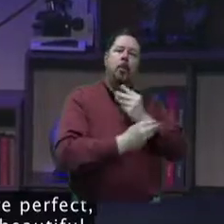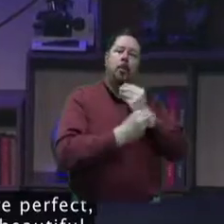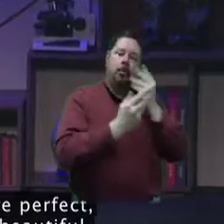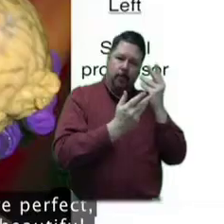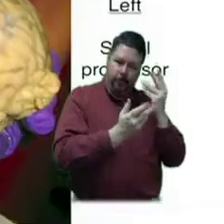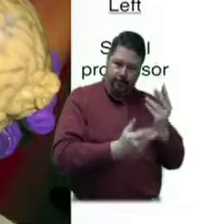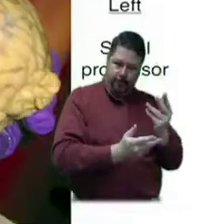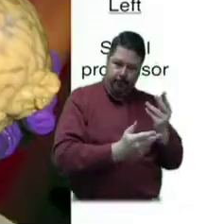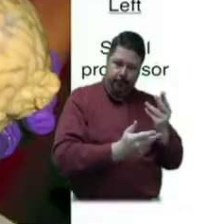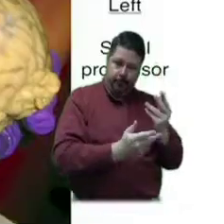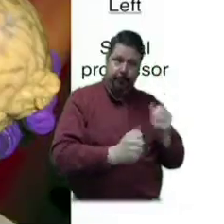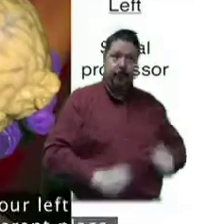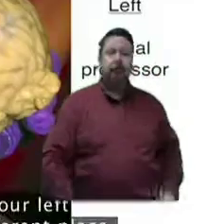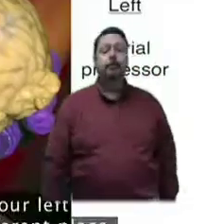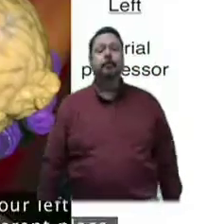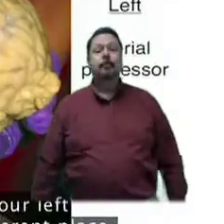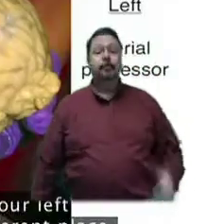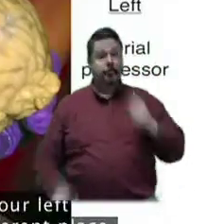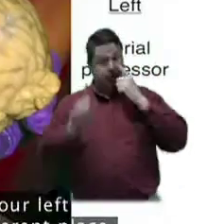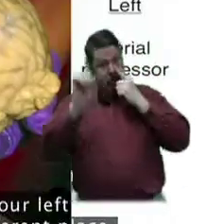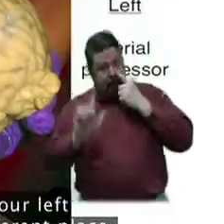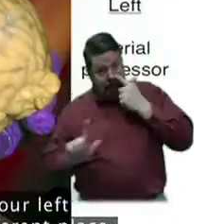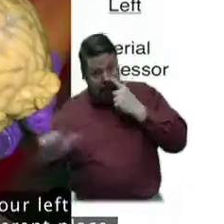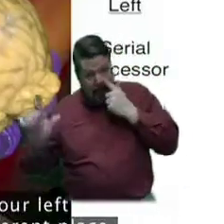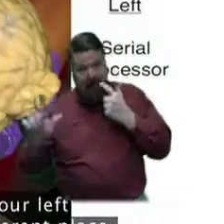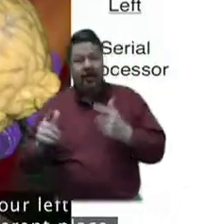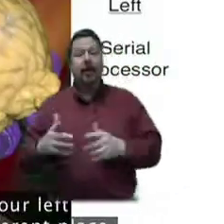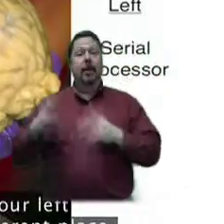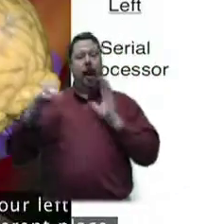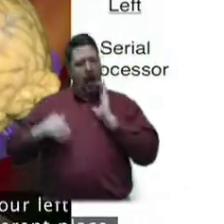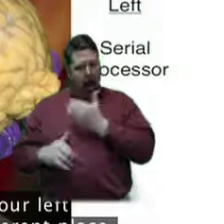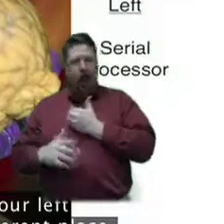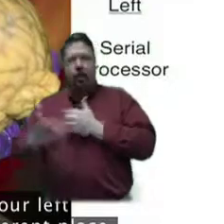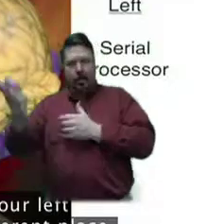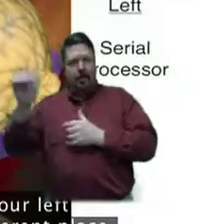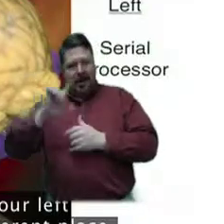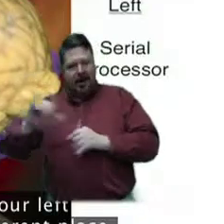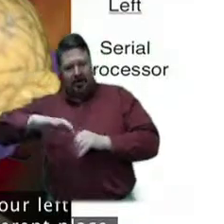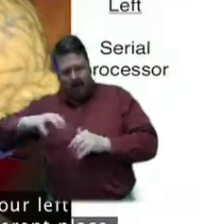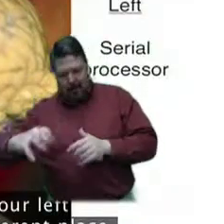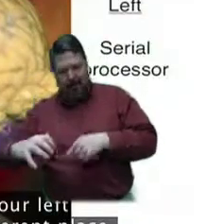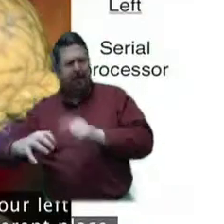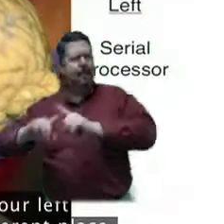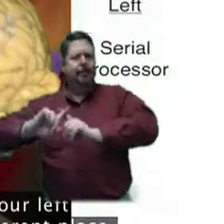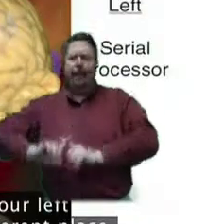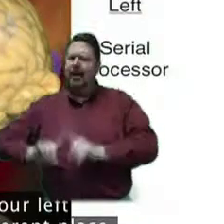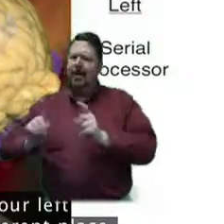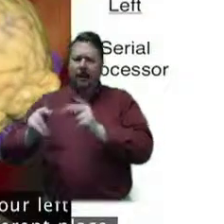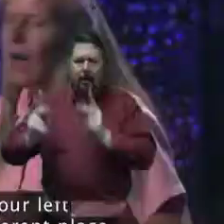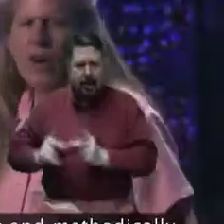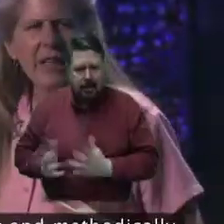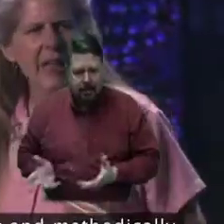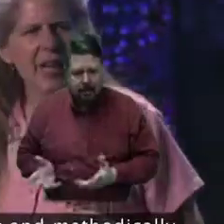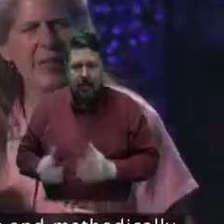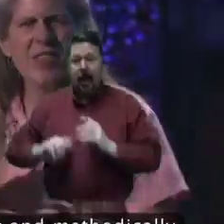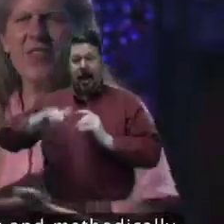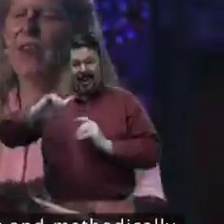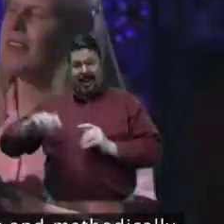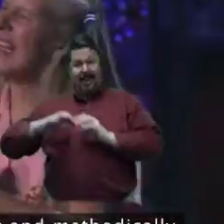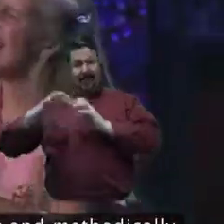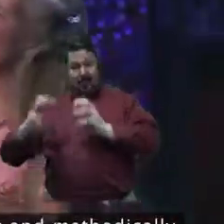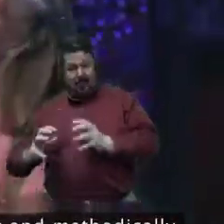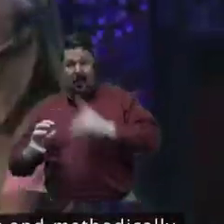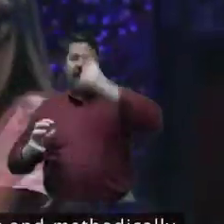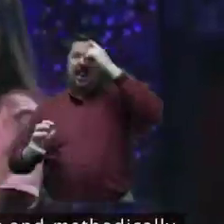beautiful. My left hemisphere, our left hemisphere, is a very different place. Our left